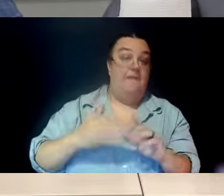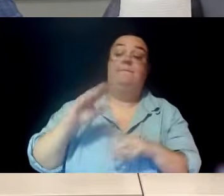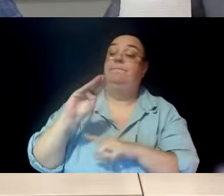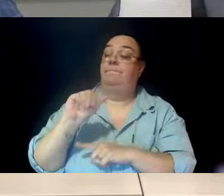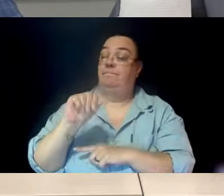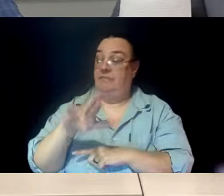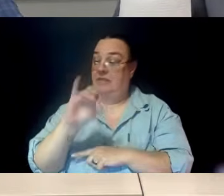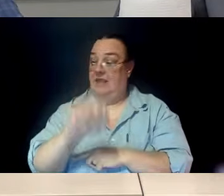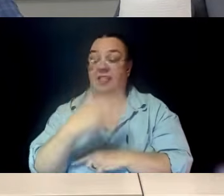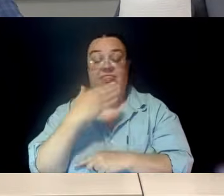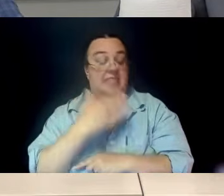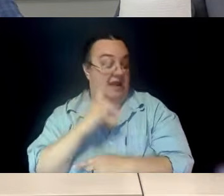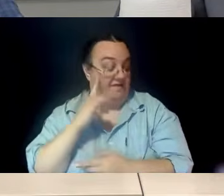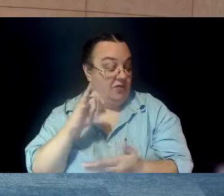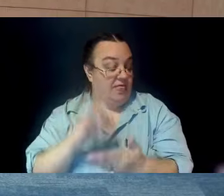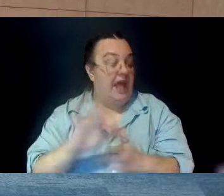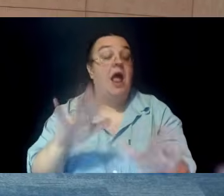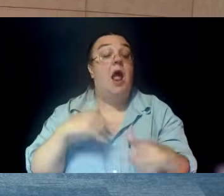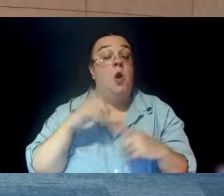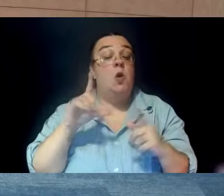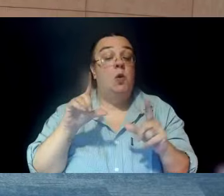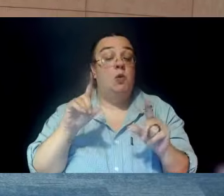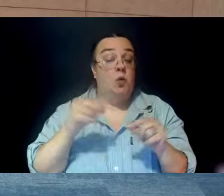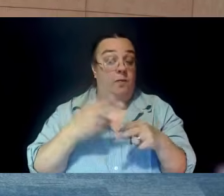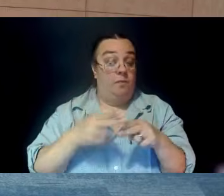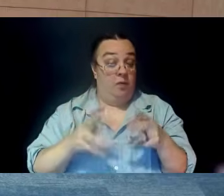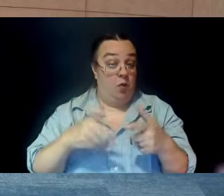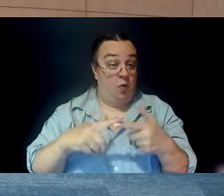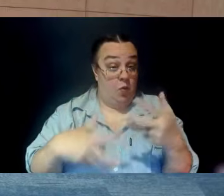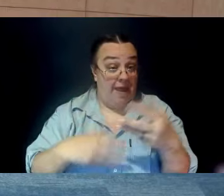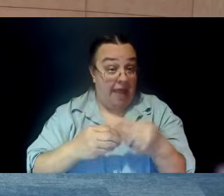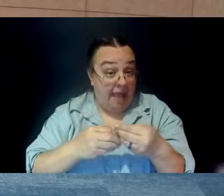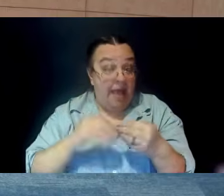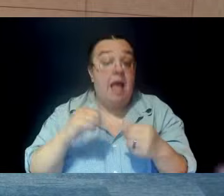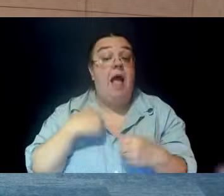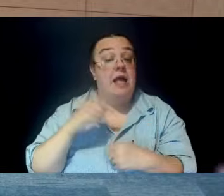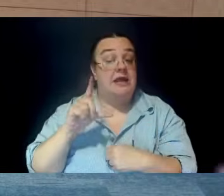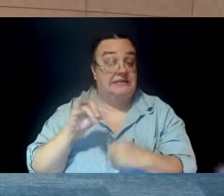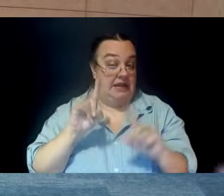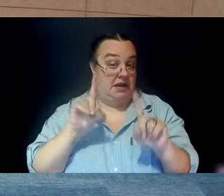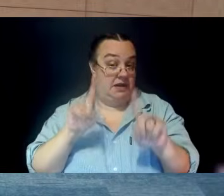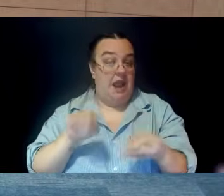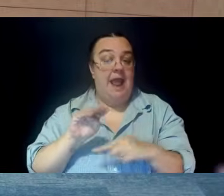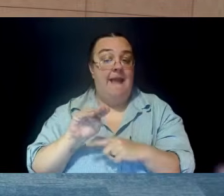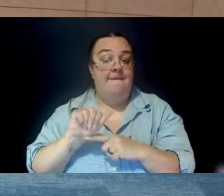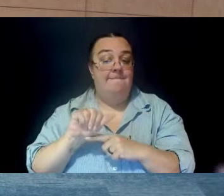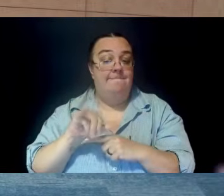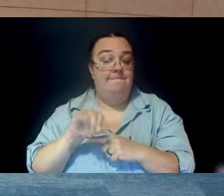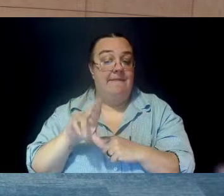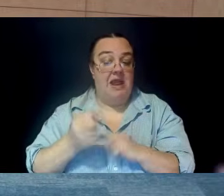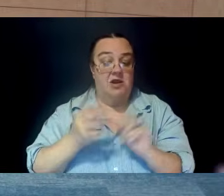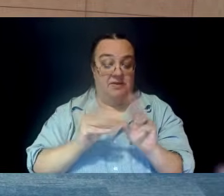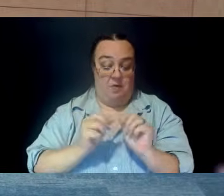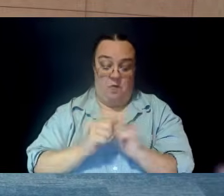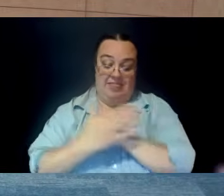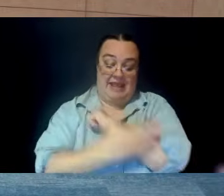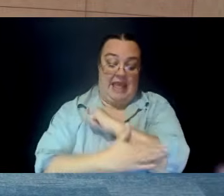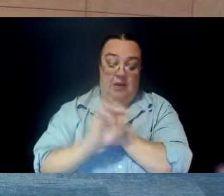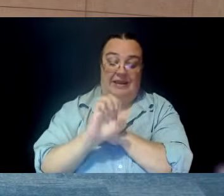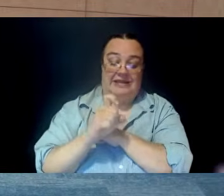Okay. Let me just add briefly that, Mr. Galloway, that I attended a mayor's meeting with the county executive and her